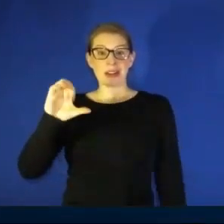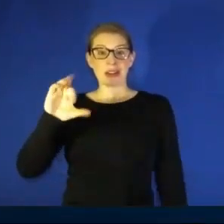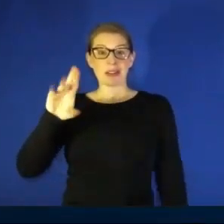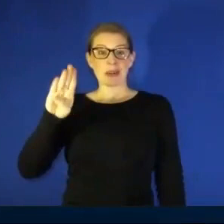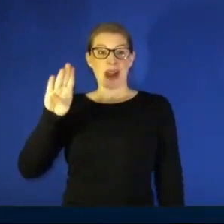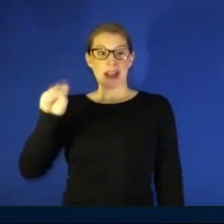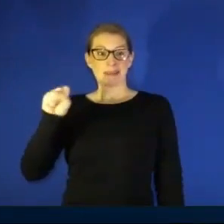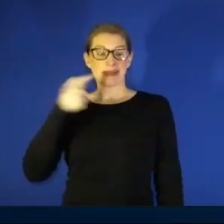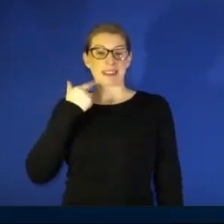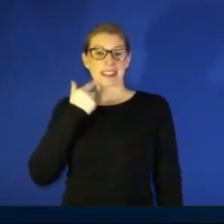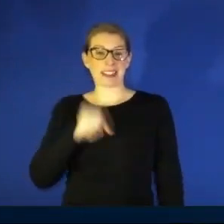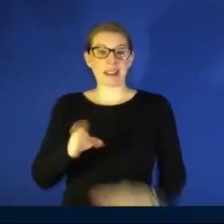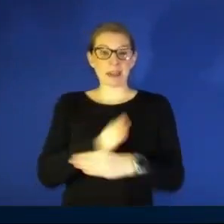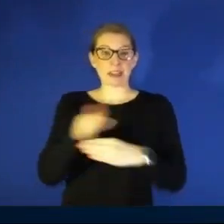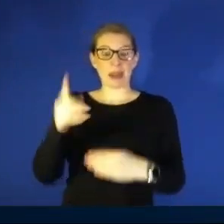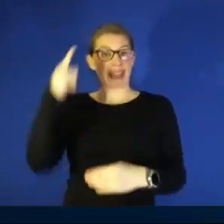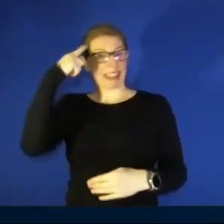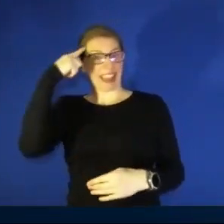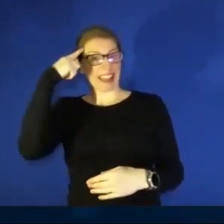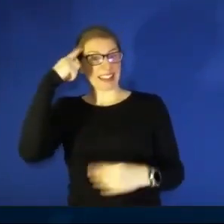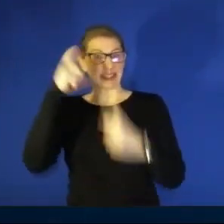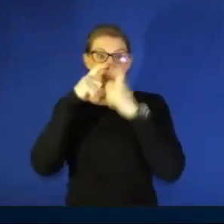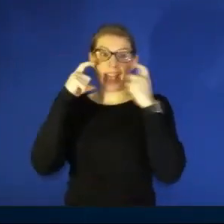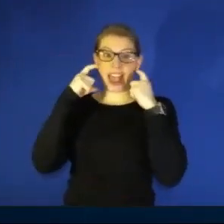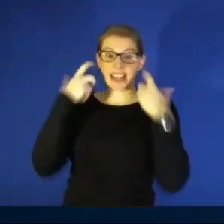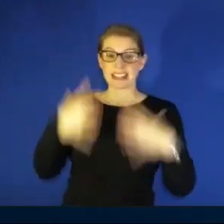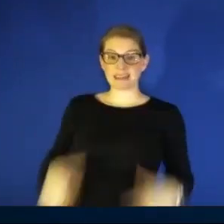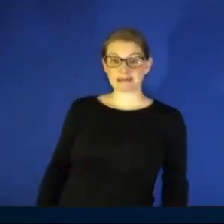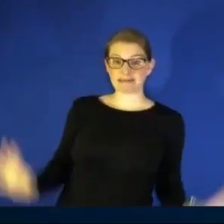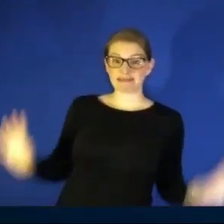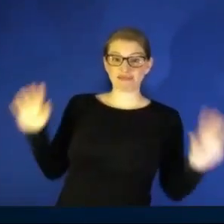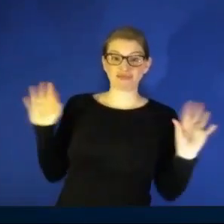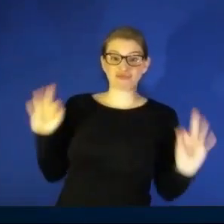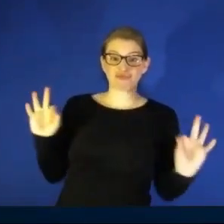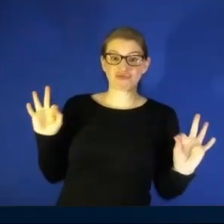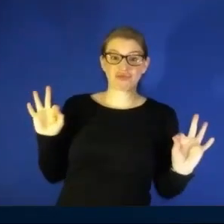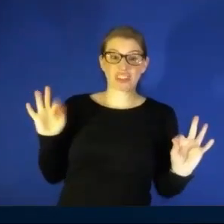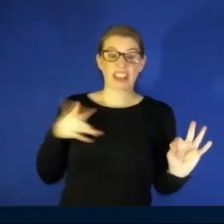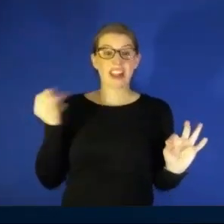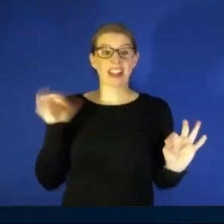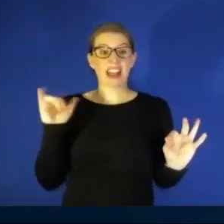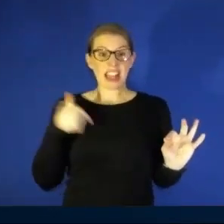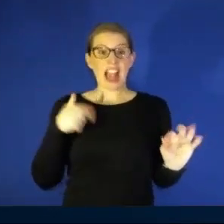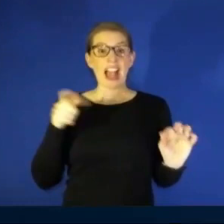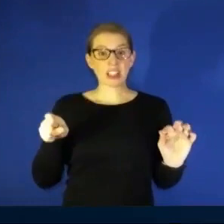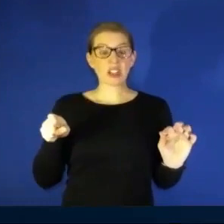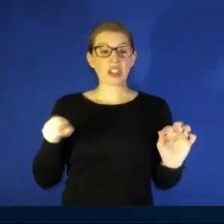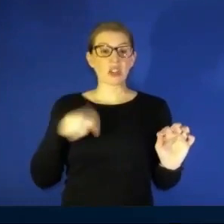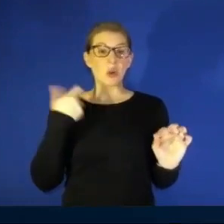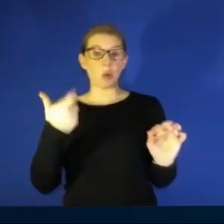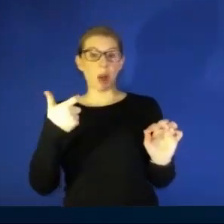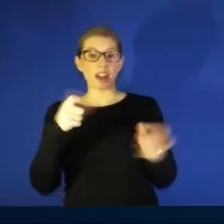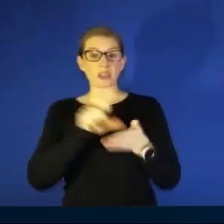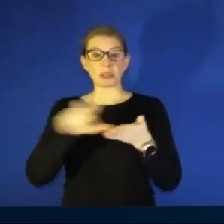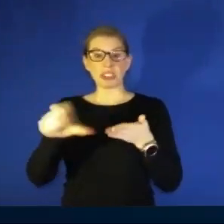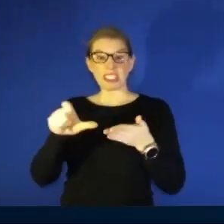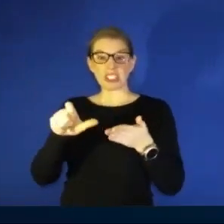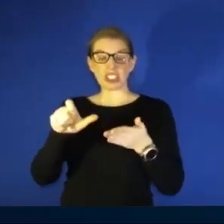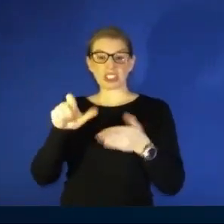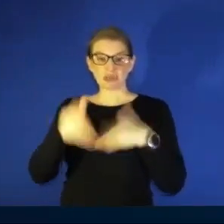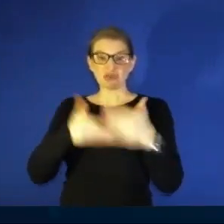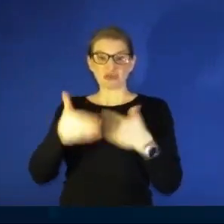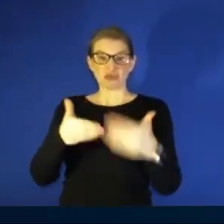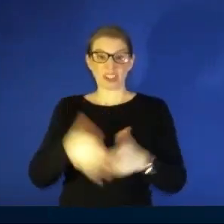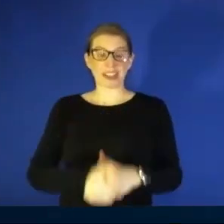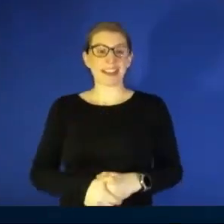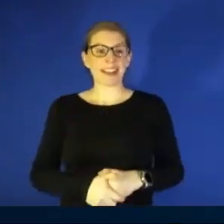mean, between this, the mask, and the scrubs, I feel like I could definitely watch a procedure. I think so. You could watch one. You could